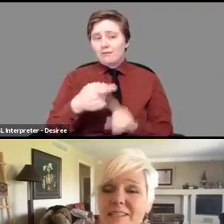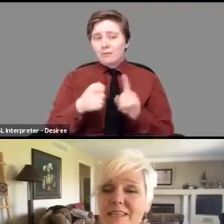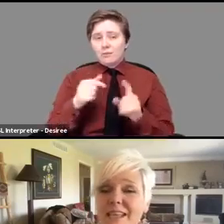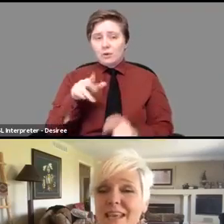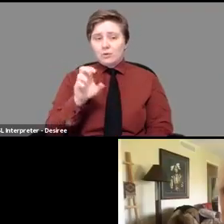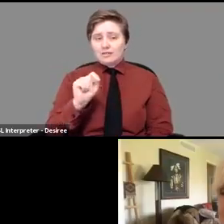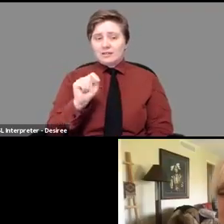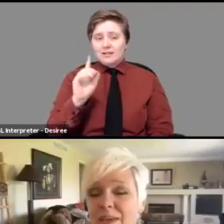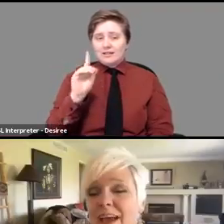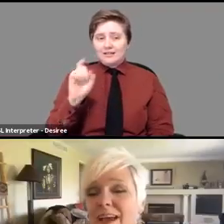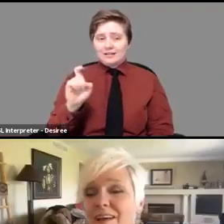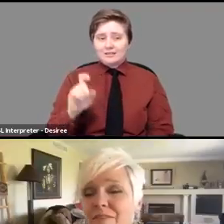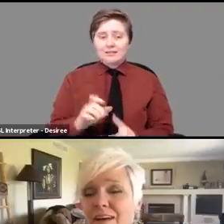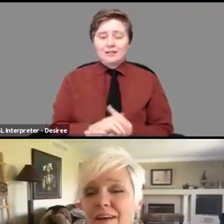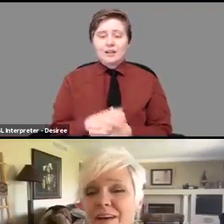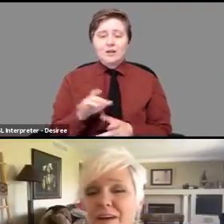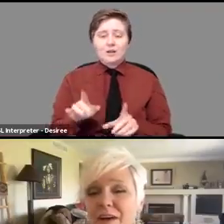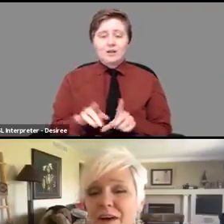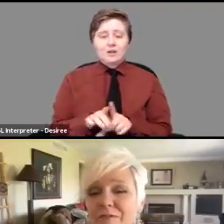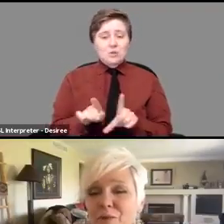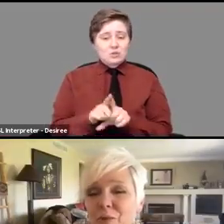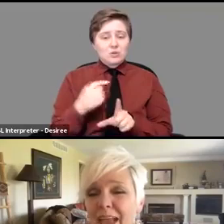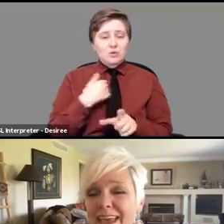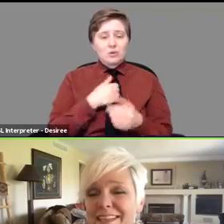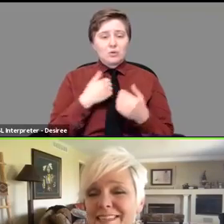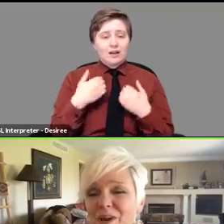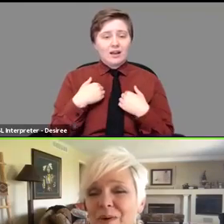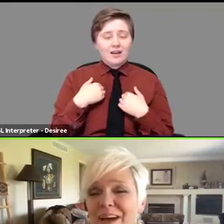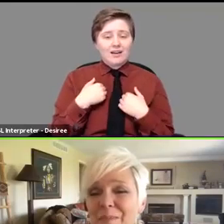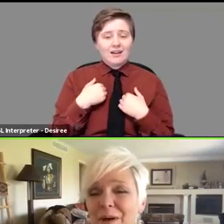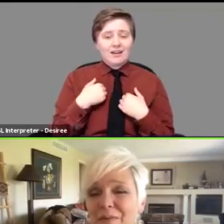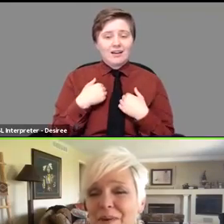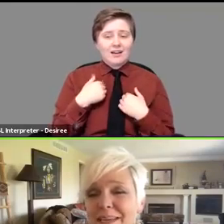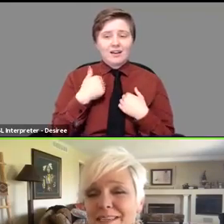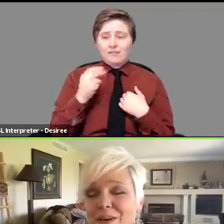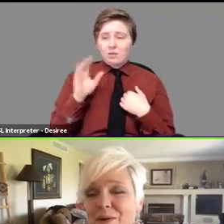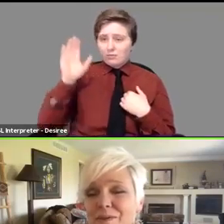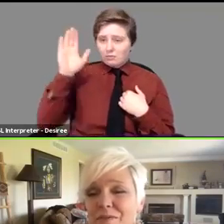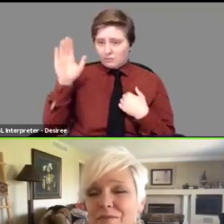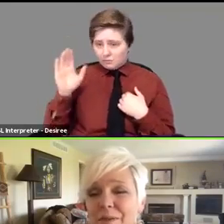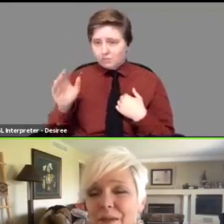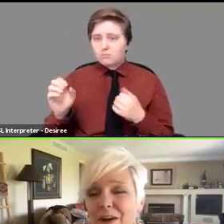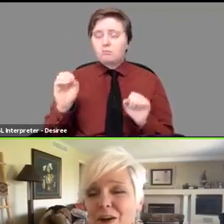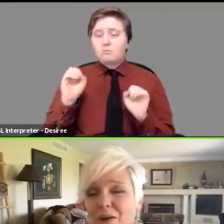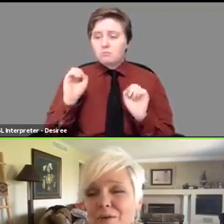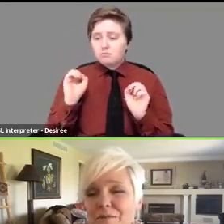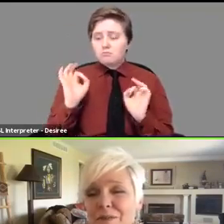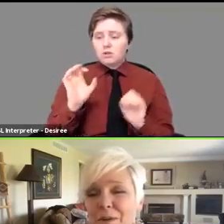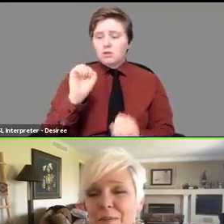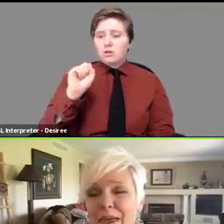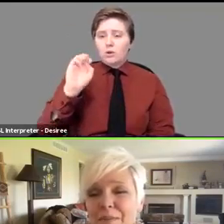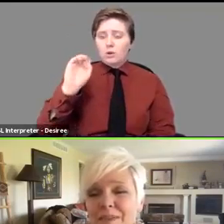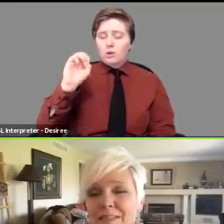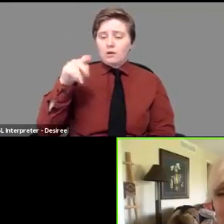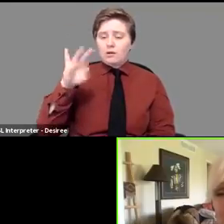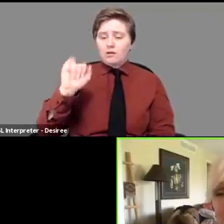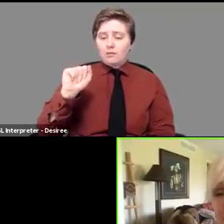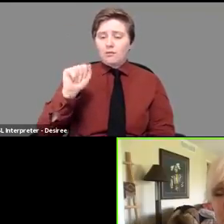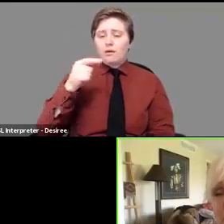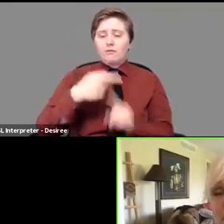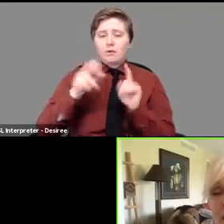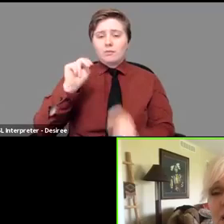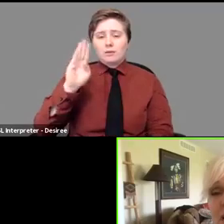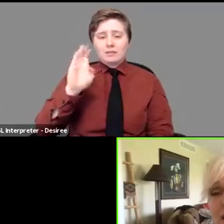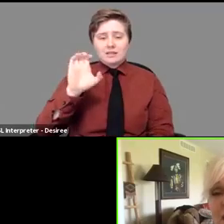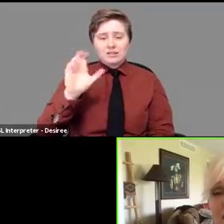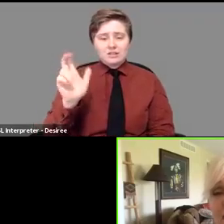Diagnostics. And we have a few hands going up already. So Sophia Perricone from NBC